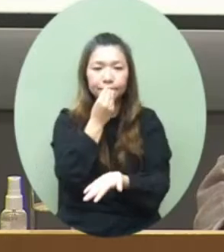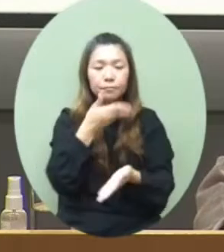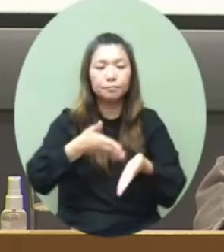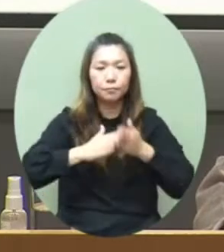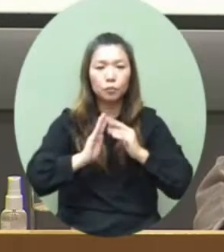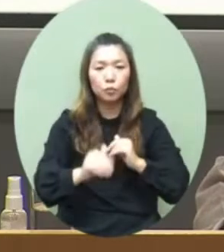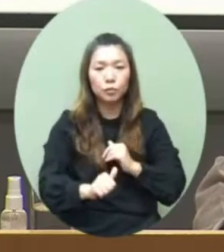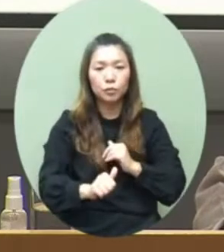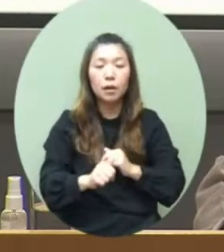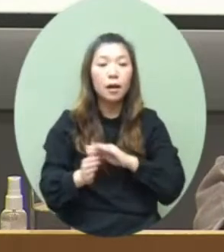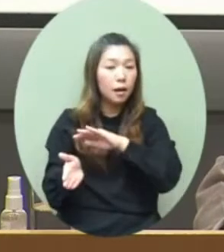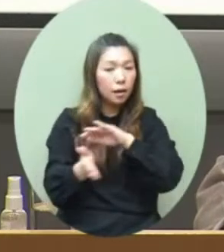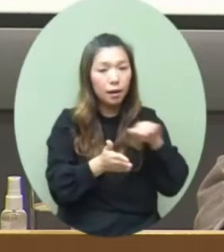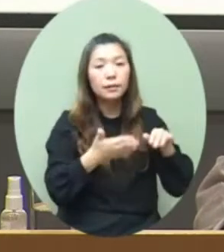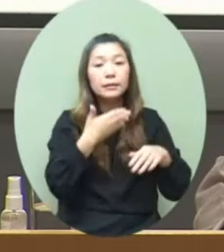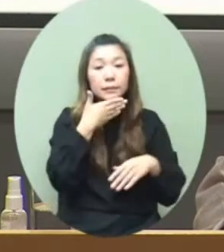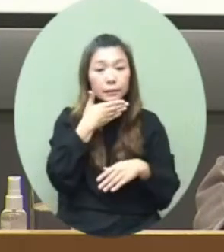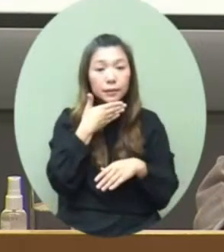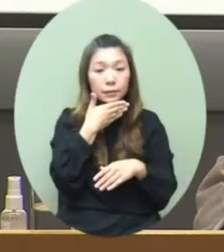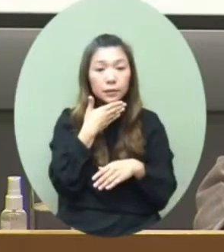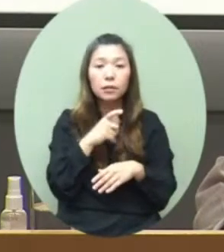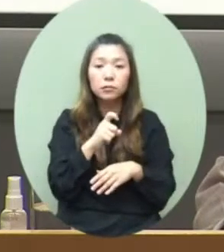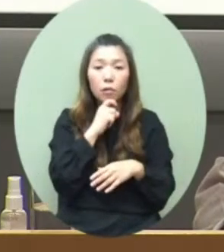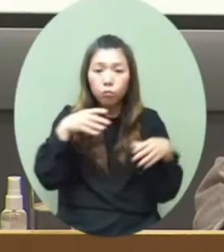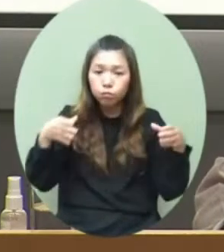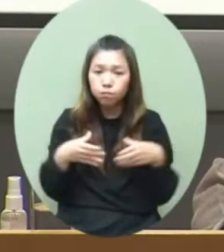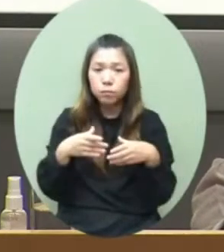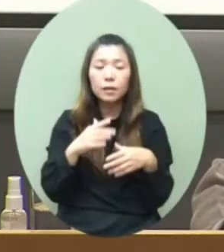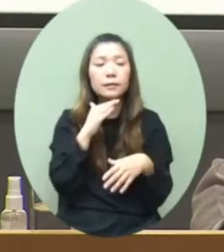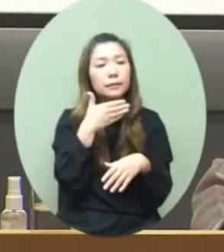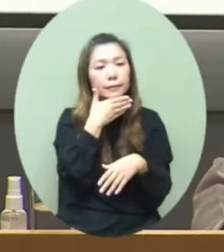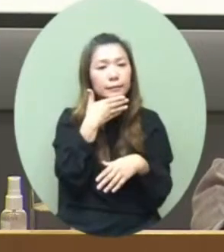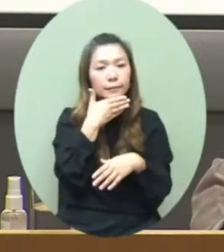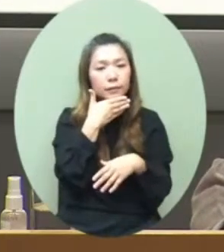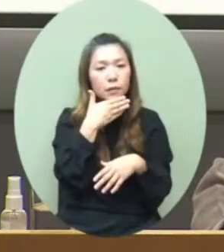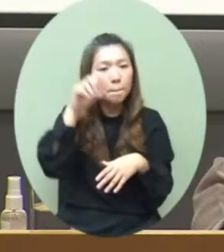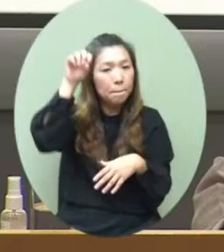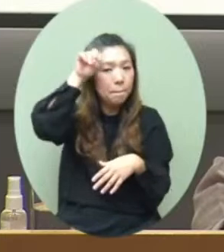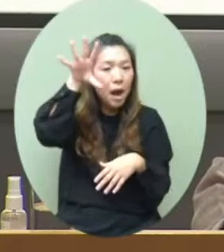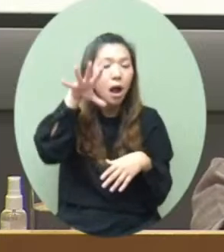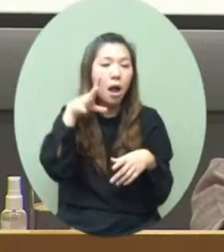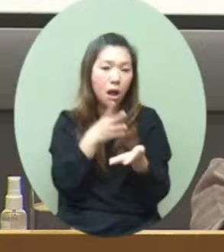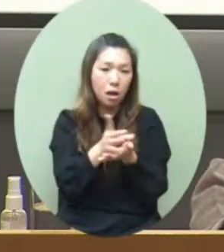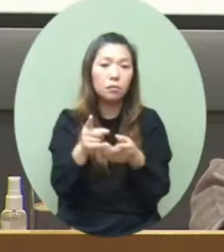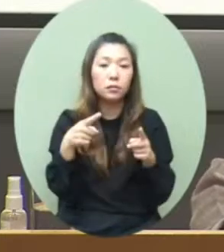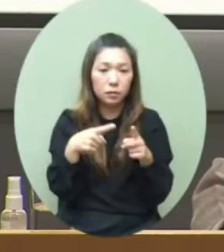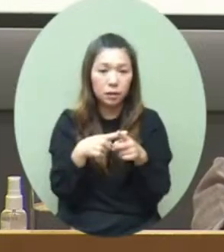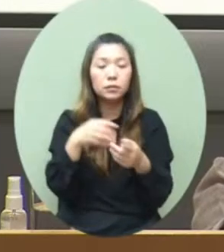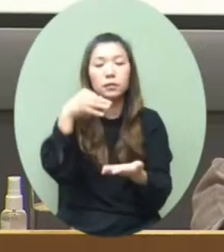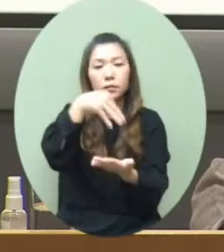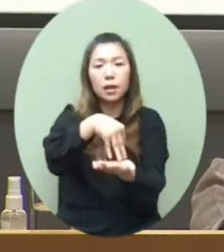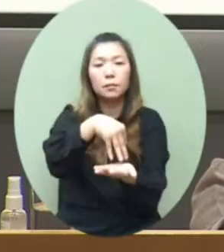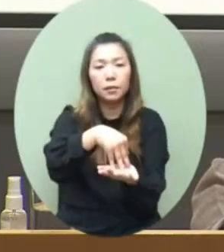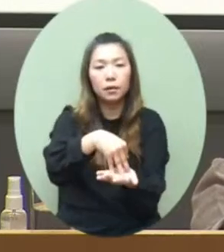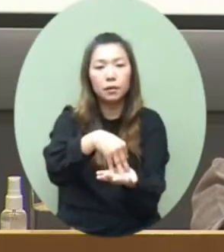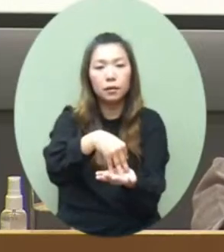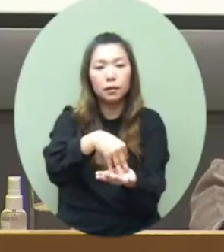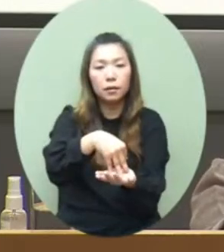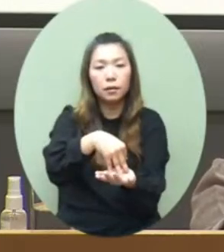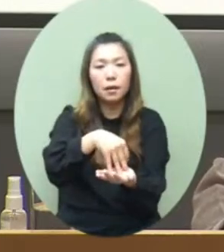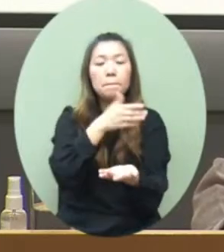delicacies to join our fairs. There are youth organizations and youth entrepreneurs.